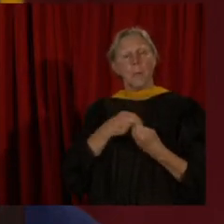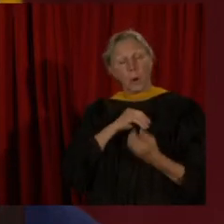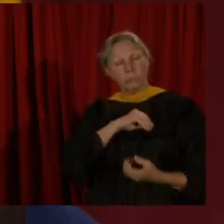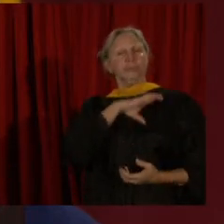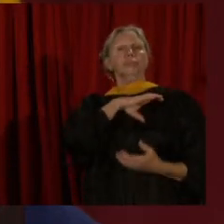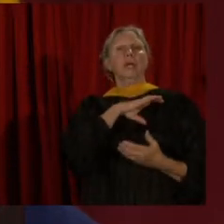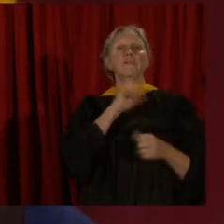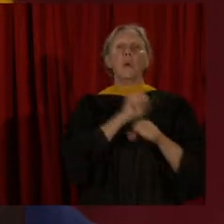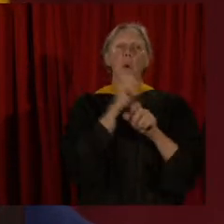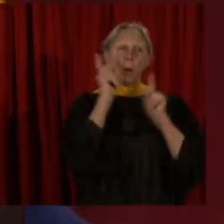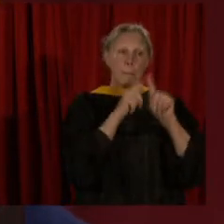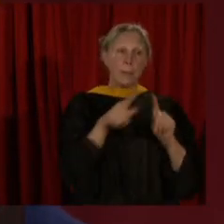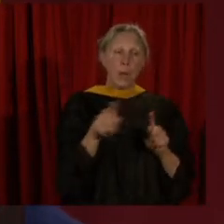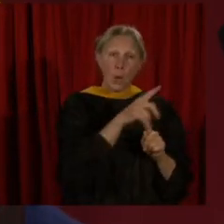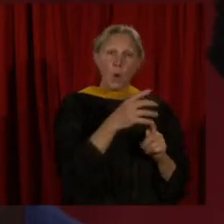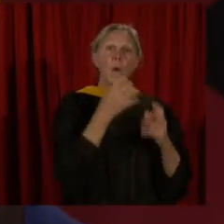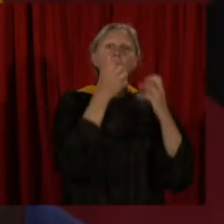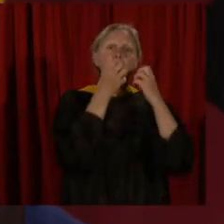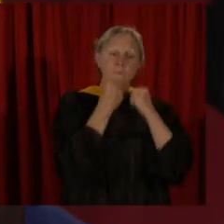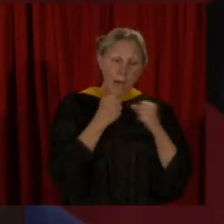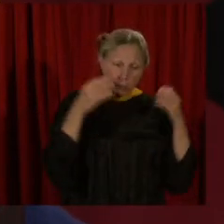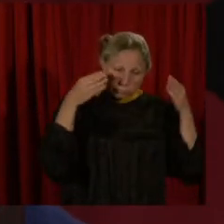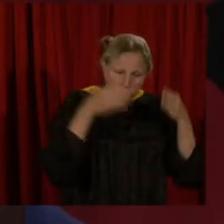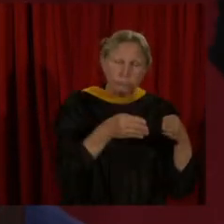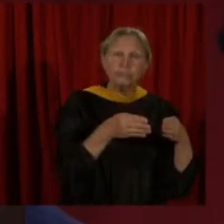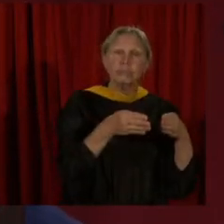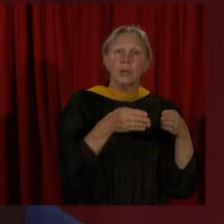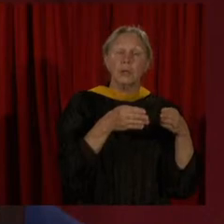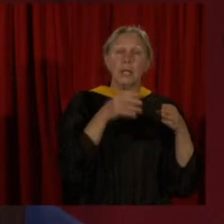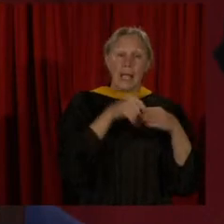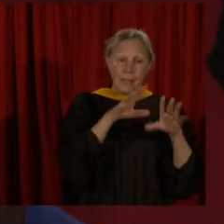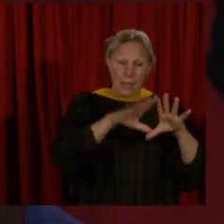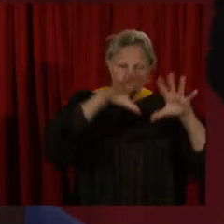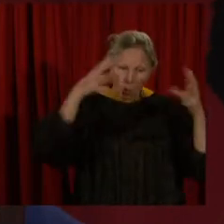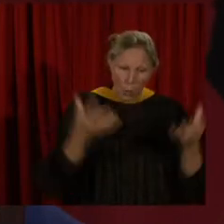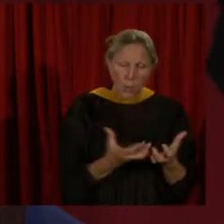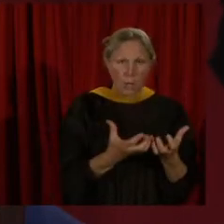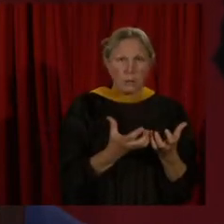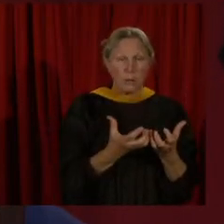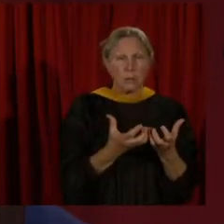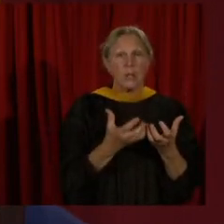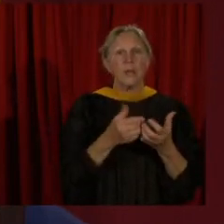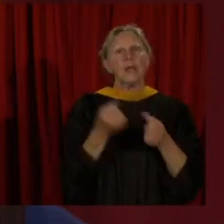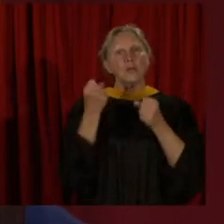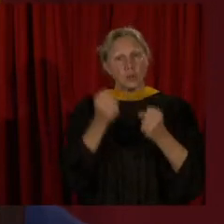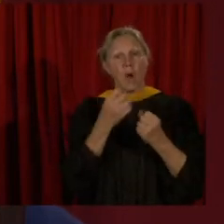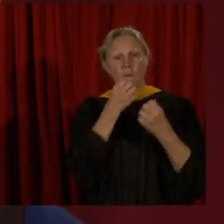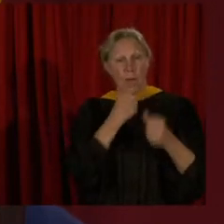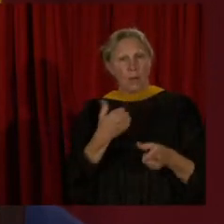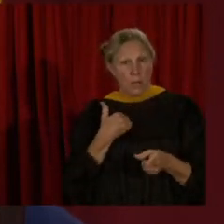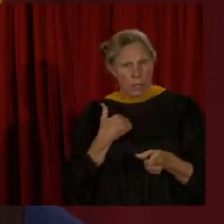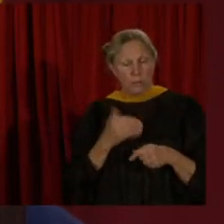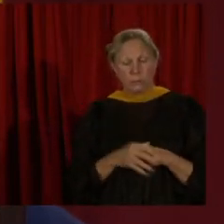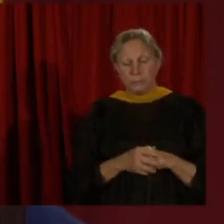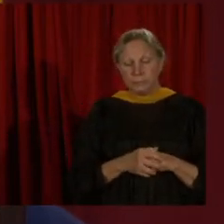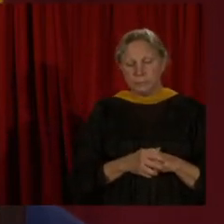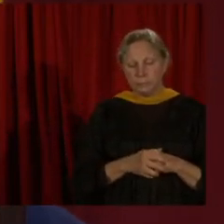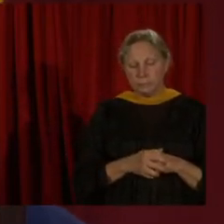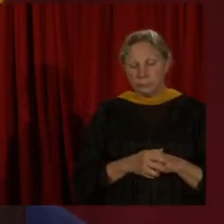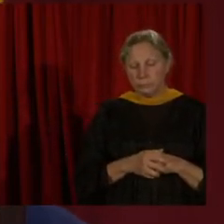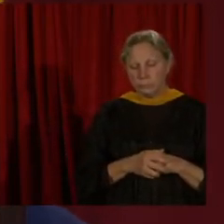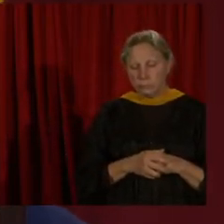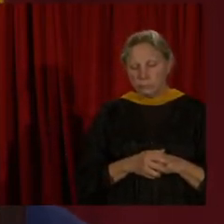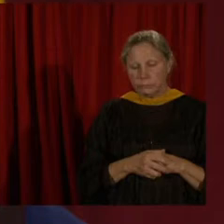with people who are values-driven within an organization that's built on strong values.